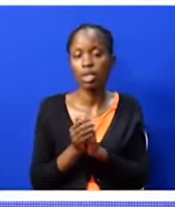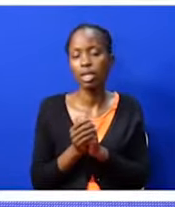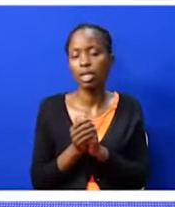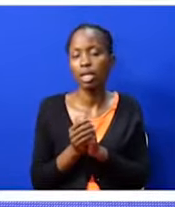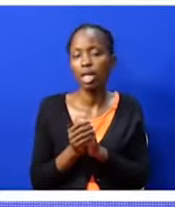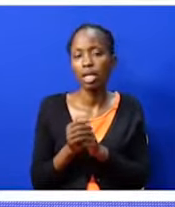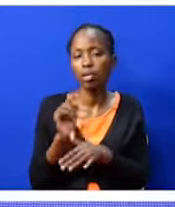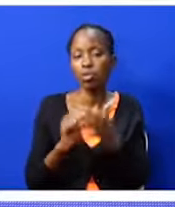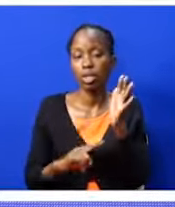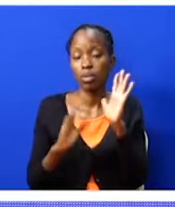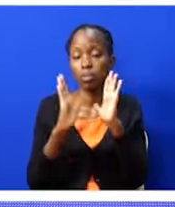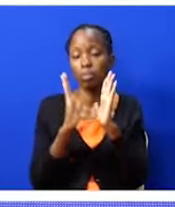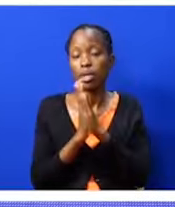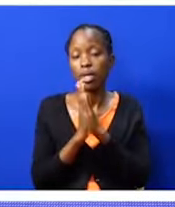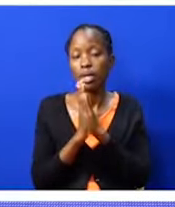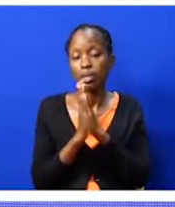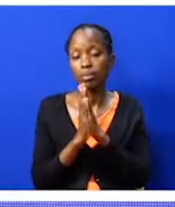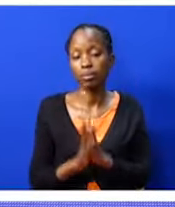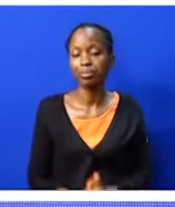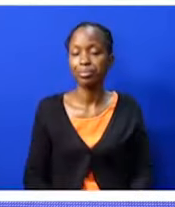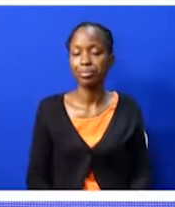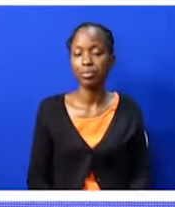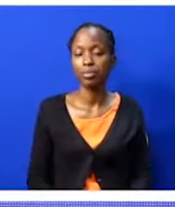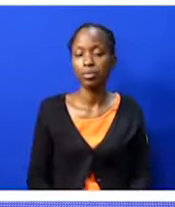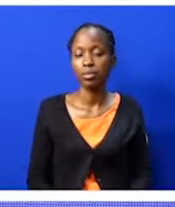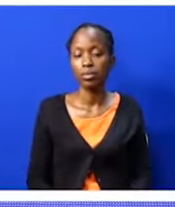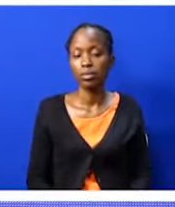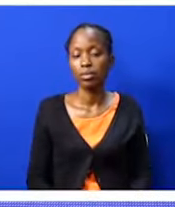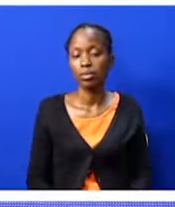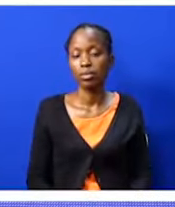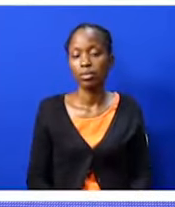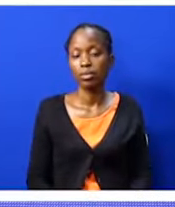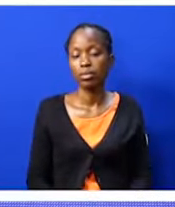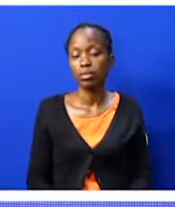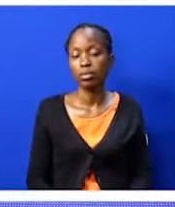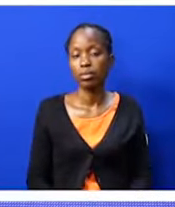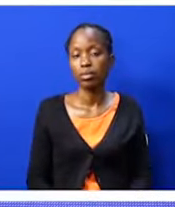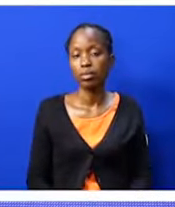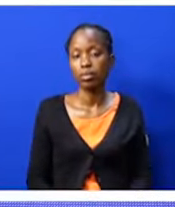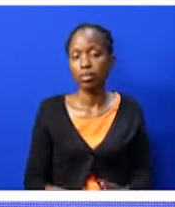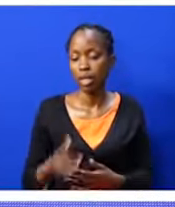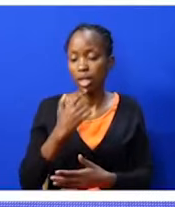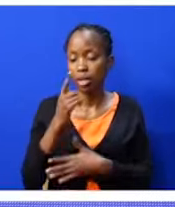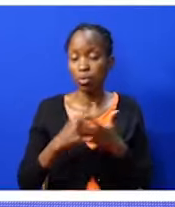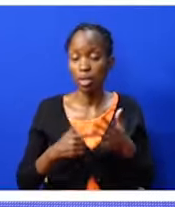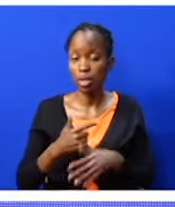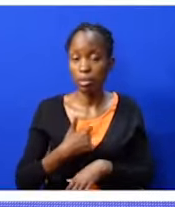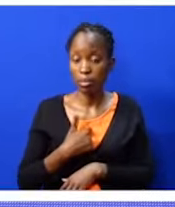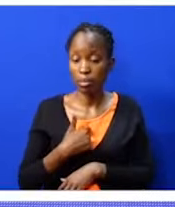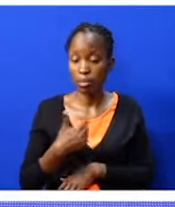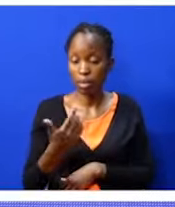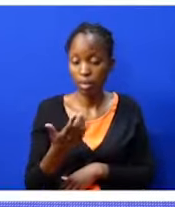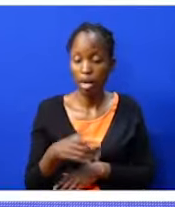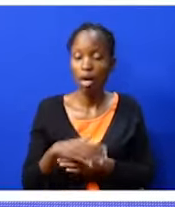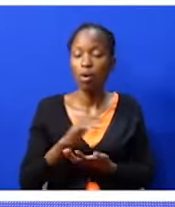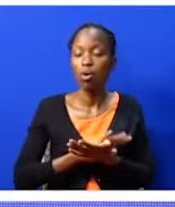prayer. It's more like a prayer that is saying, "I need the Holy Spirit. I need